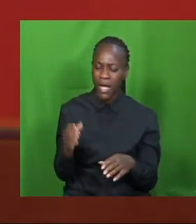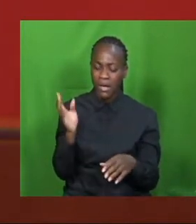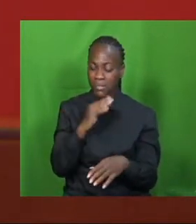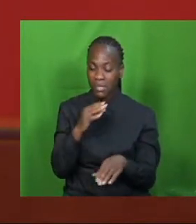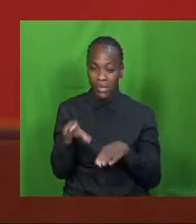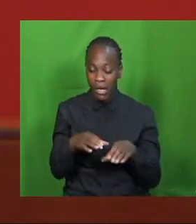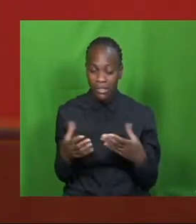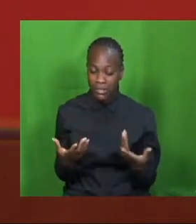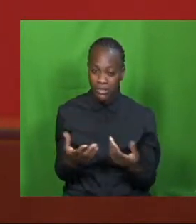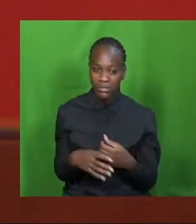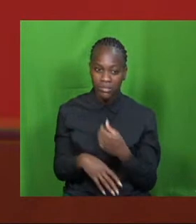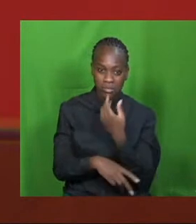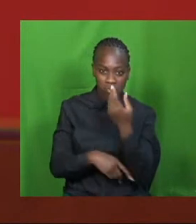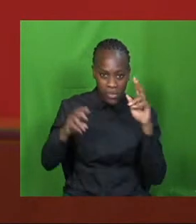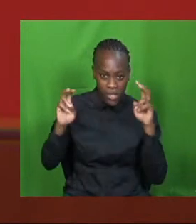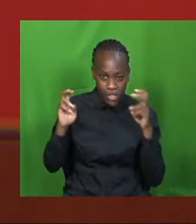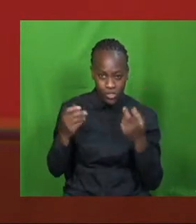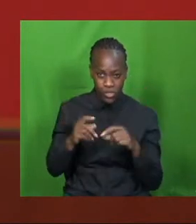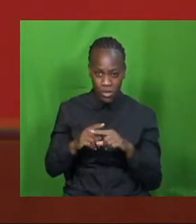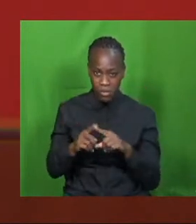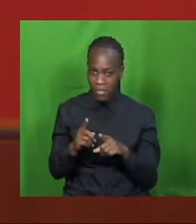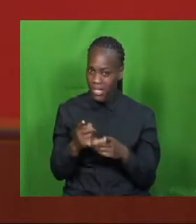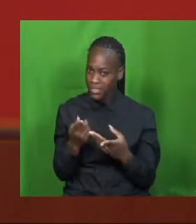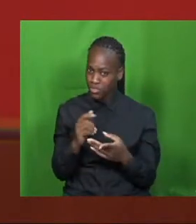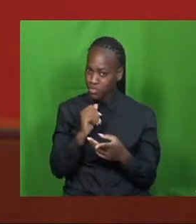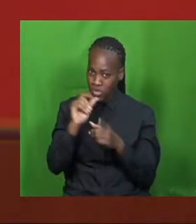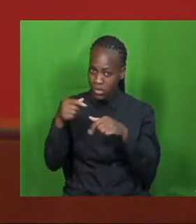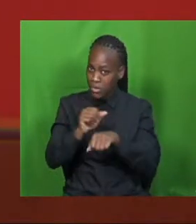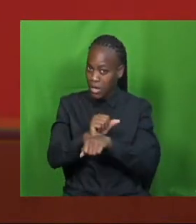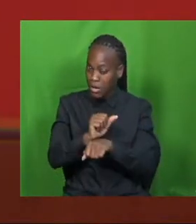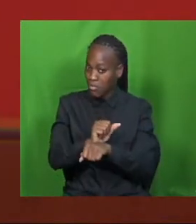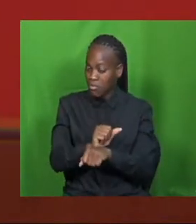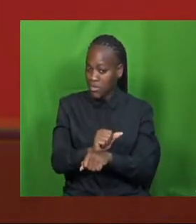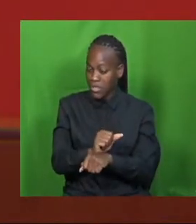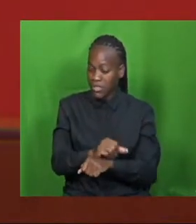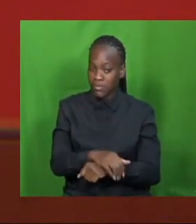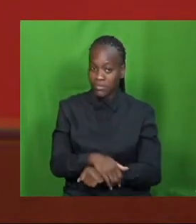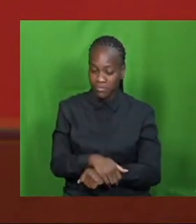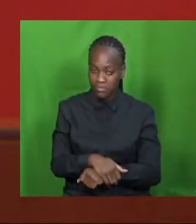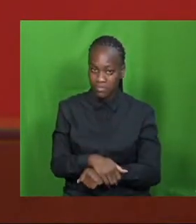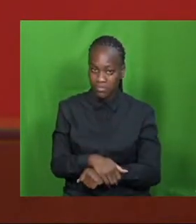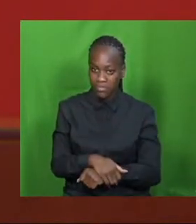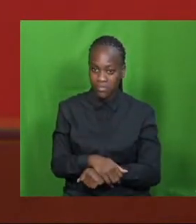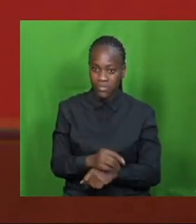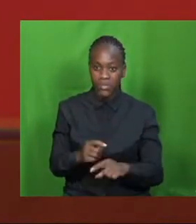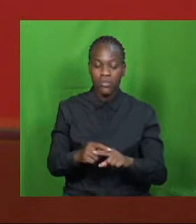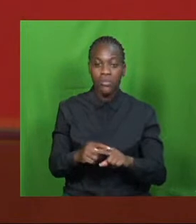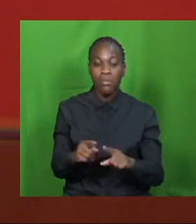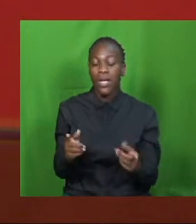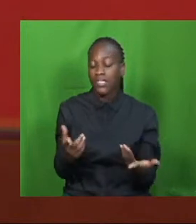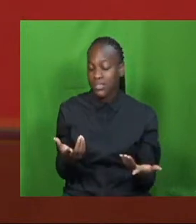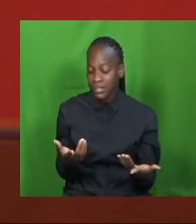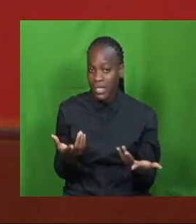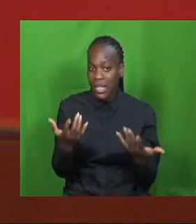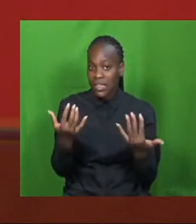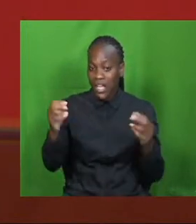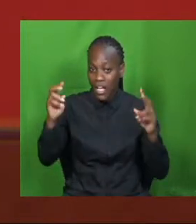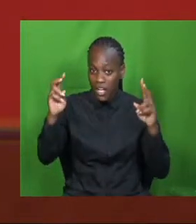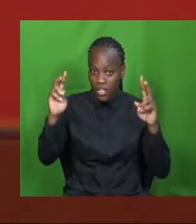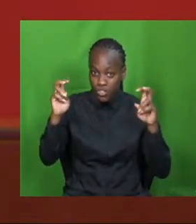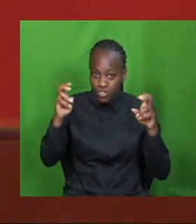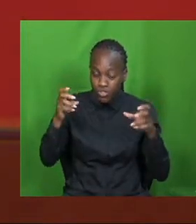concerning his status in the House. And so, for now, he remains injuncted until the merits of